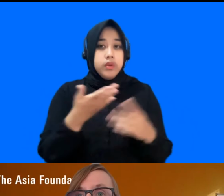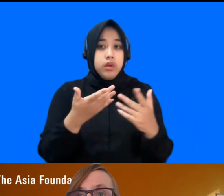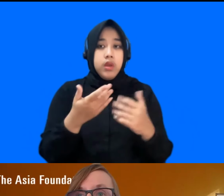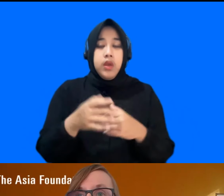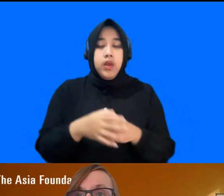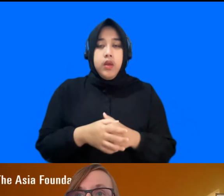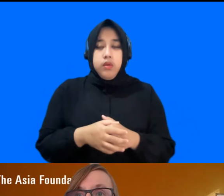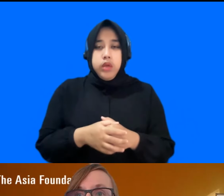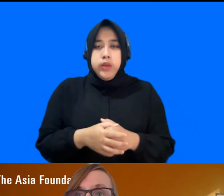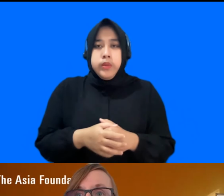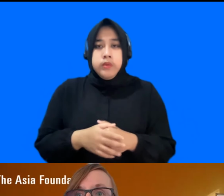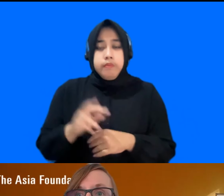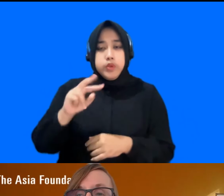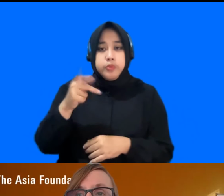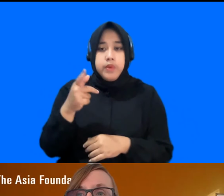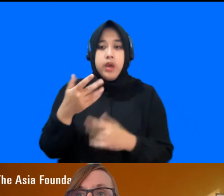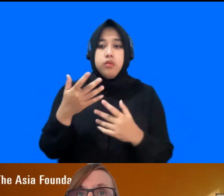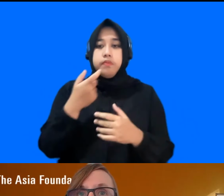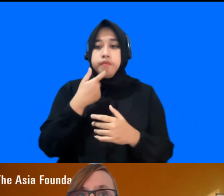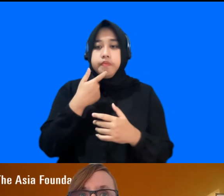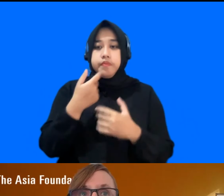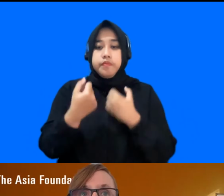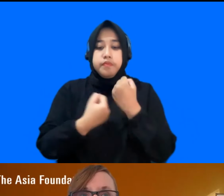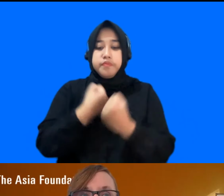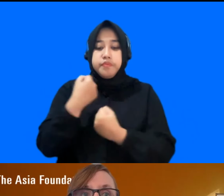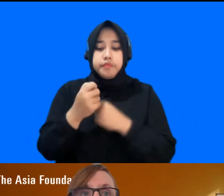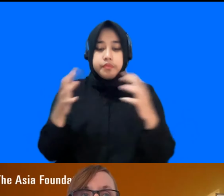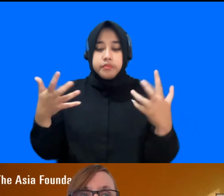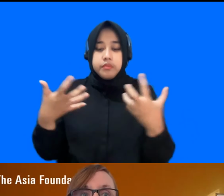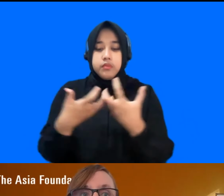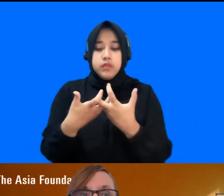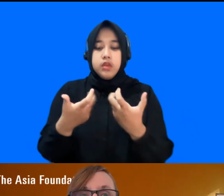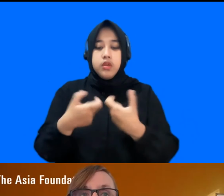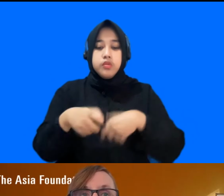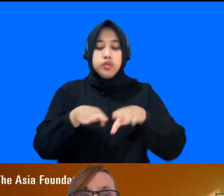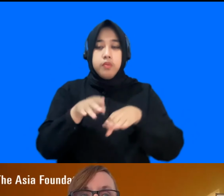people who need our help, for example. Yeah.